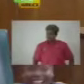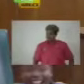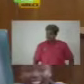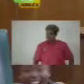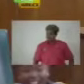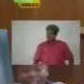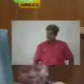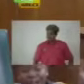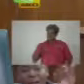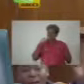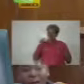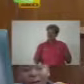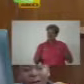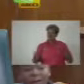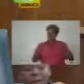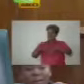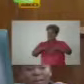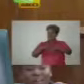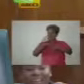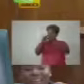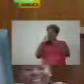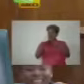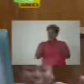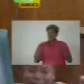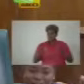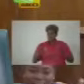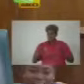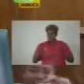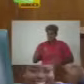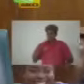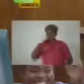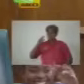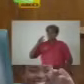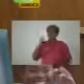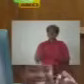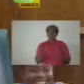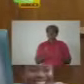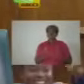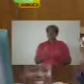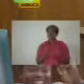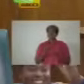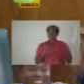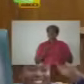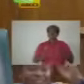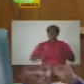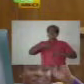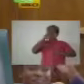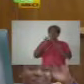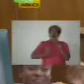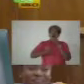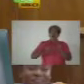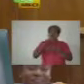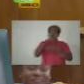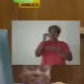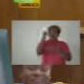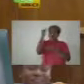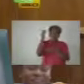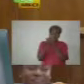there. Now, at this time, the solution, which is the final hurdle of an